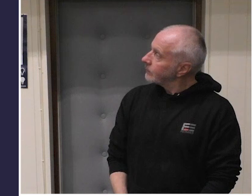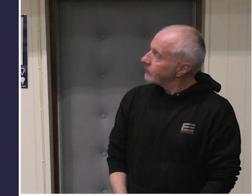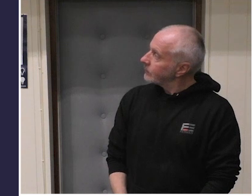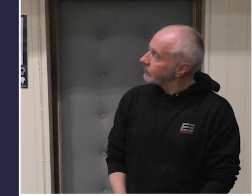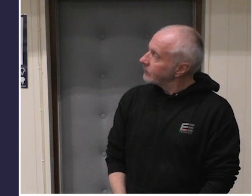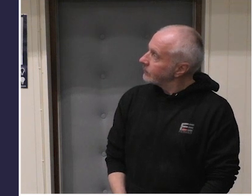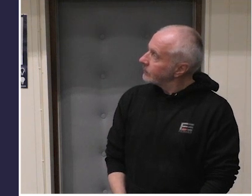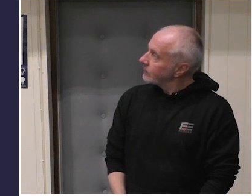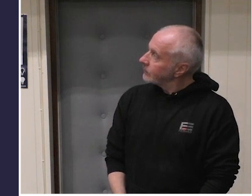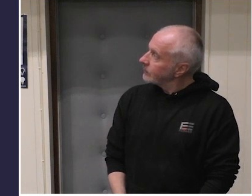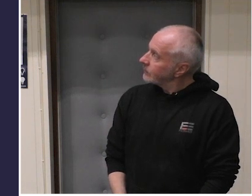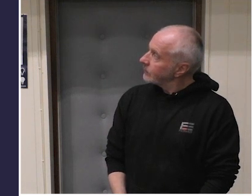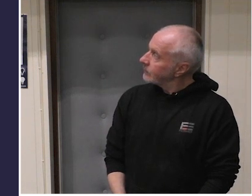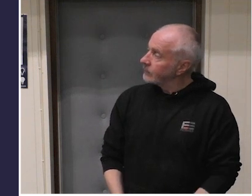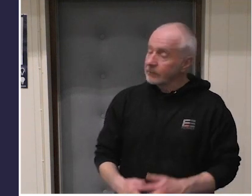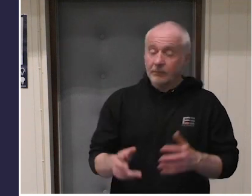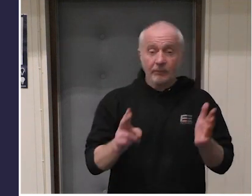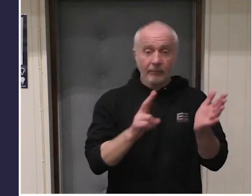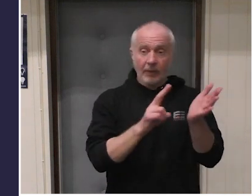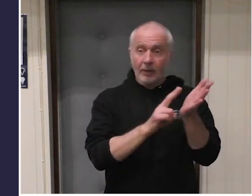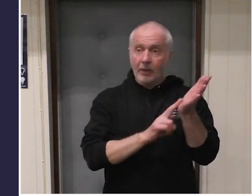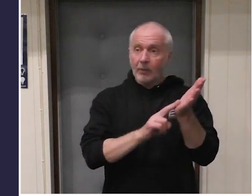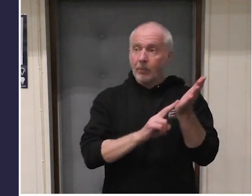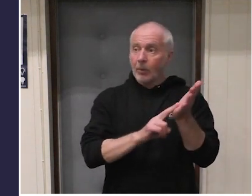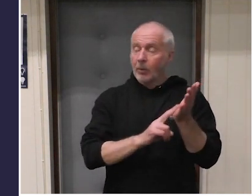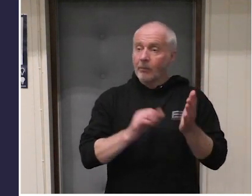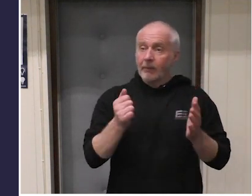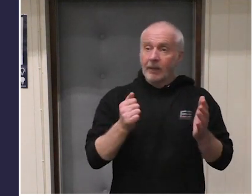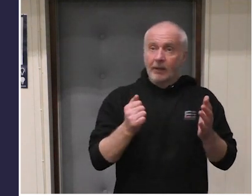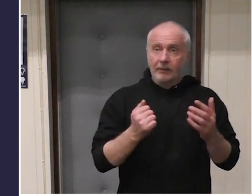So for example, this blue phenotype might have a fitness of 2.